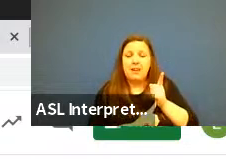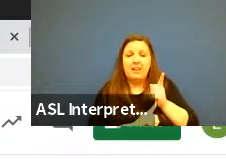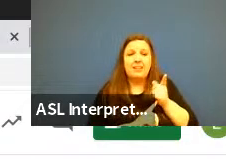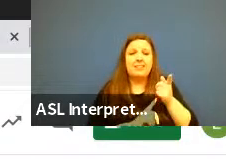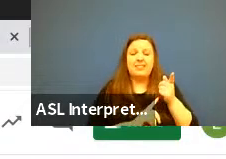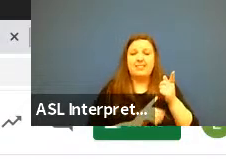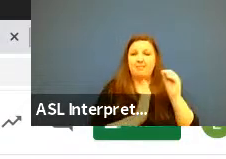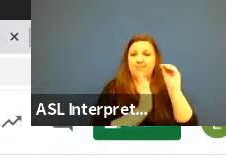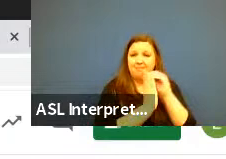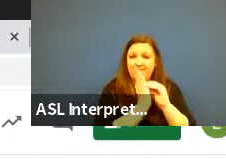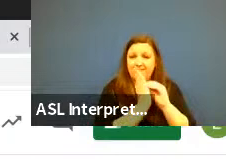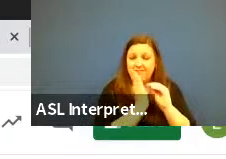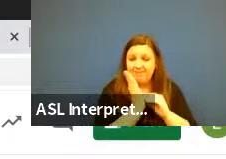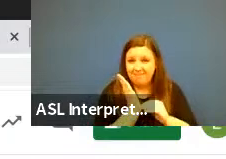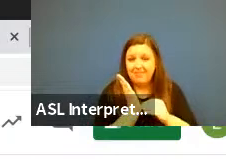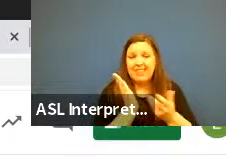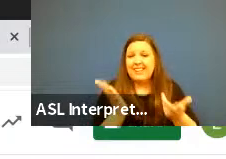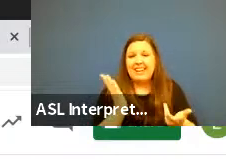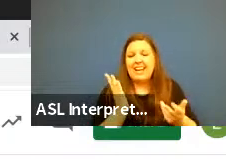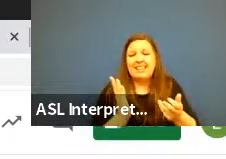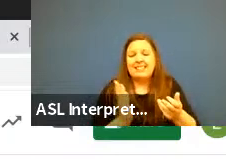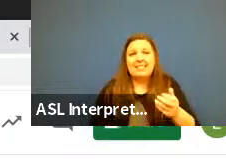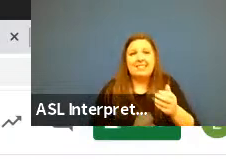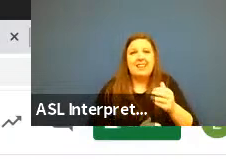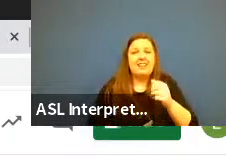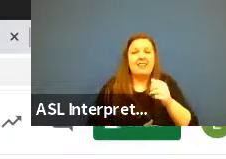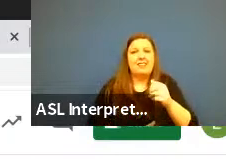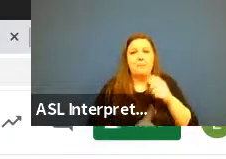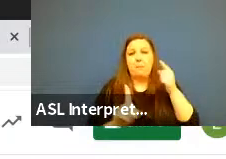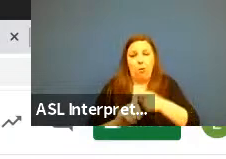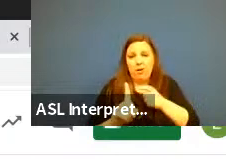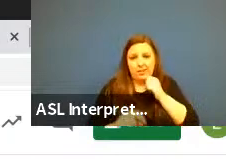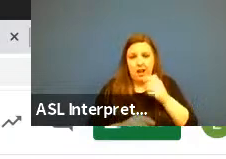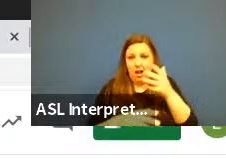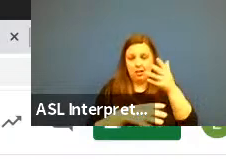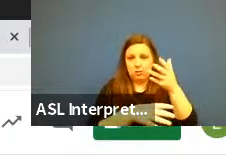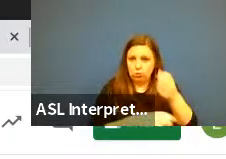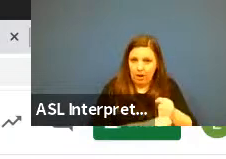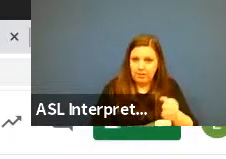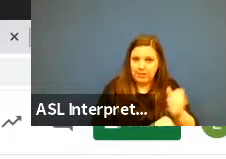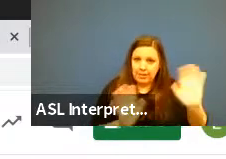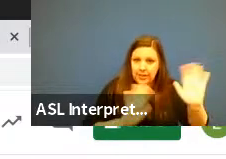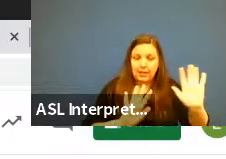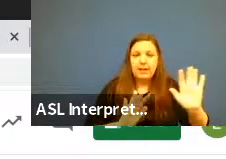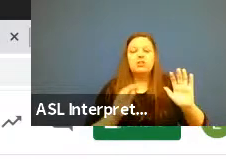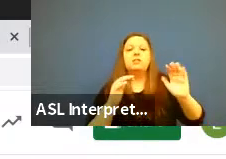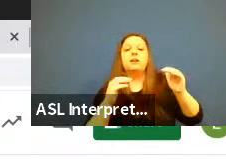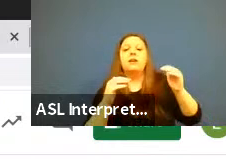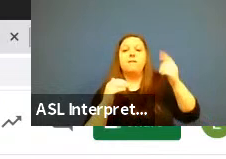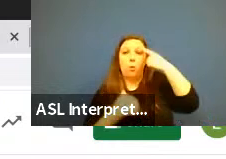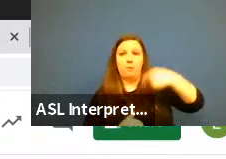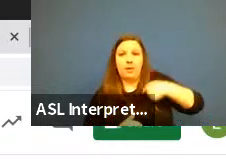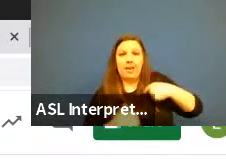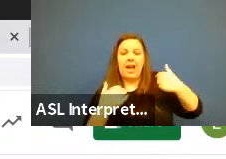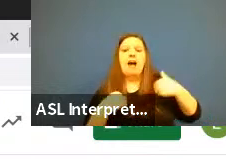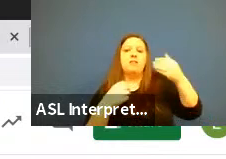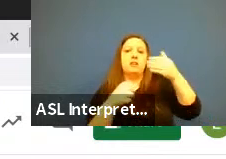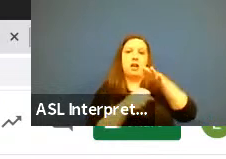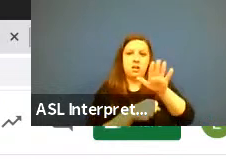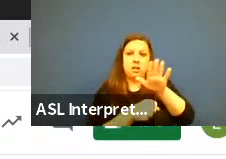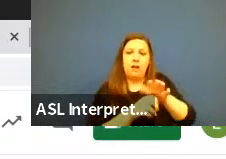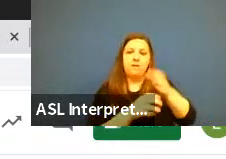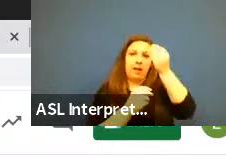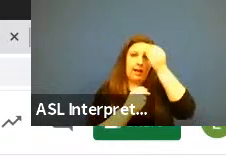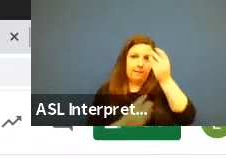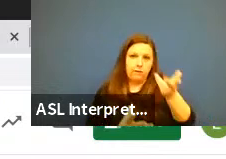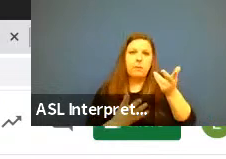It's just a matter of having enough information to make a decision to vote on. For me, it's information that I tend to need a little bit more